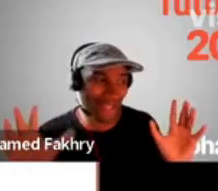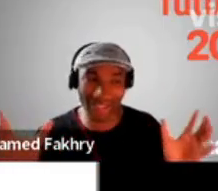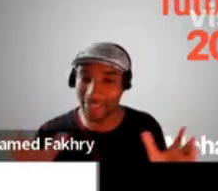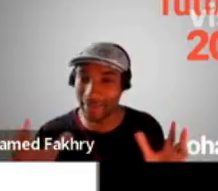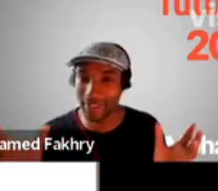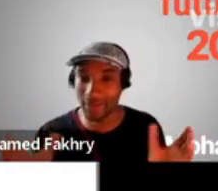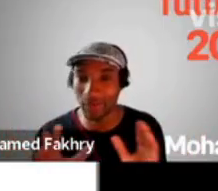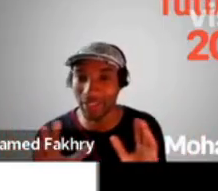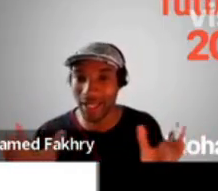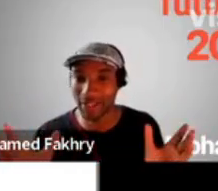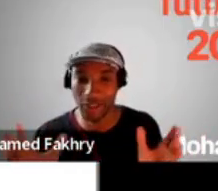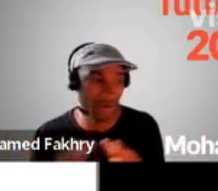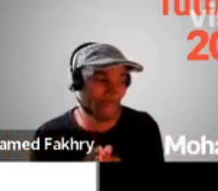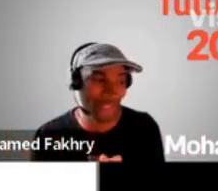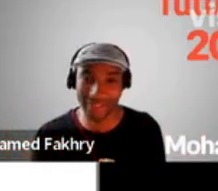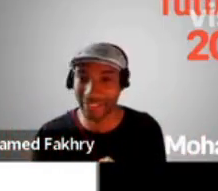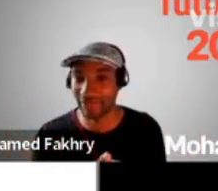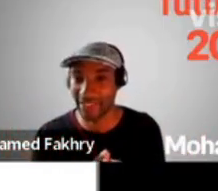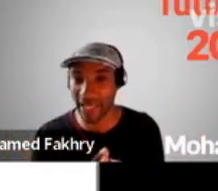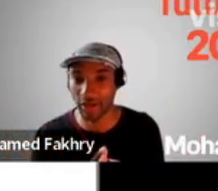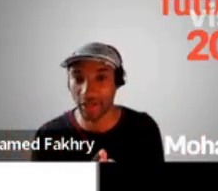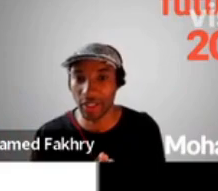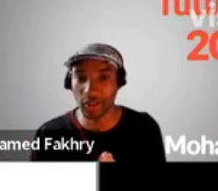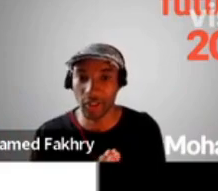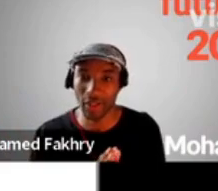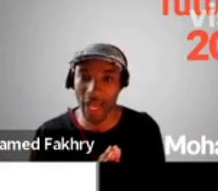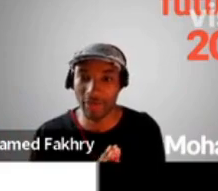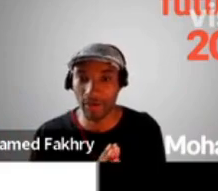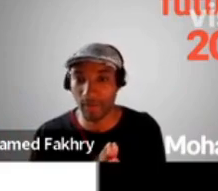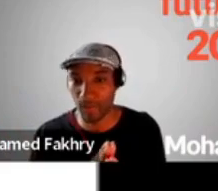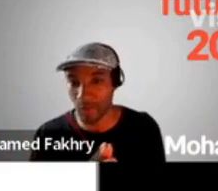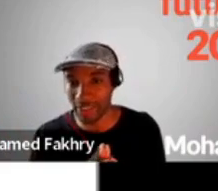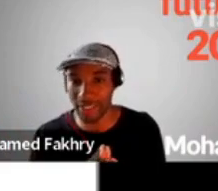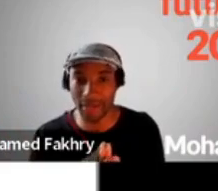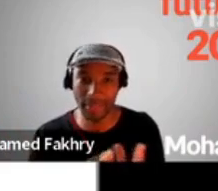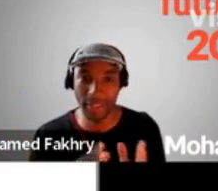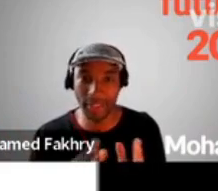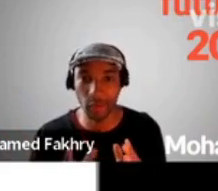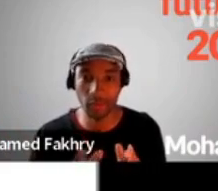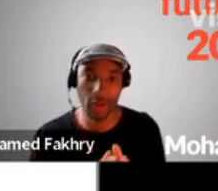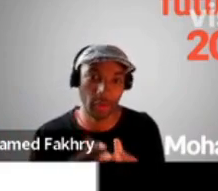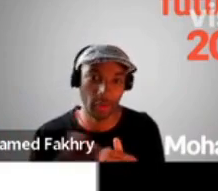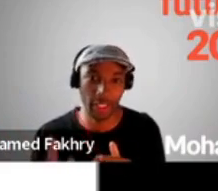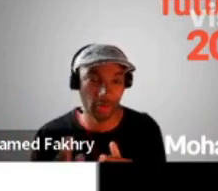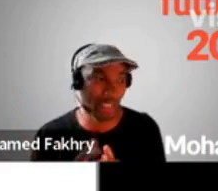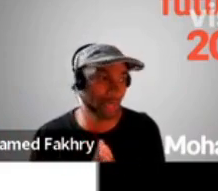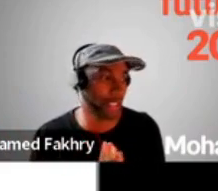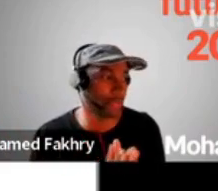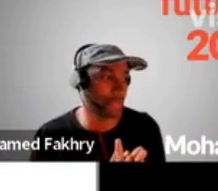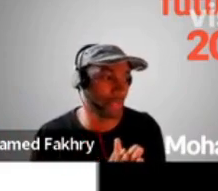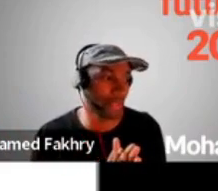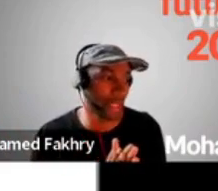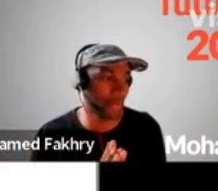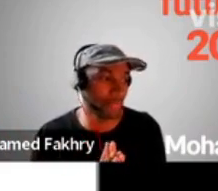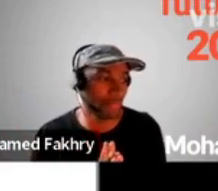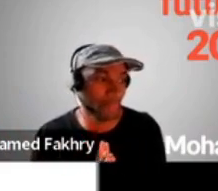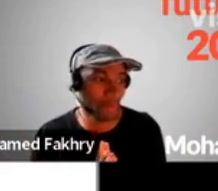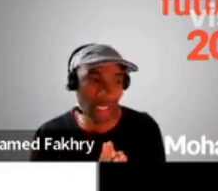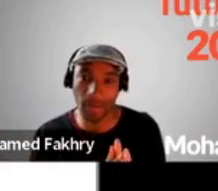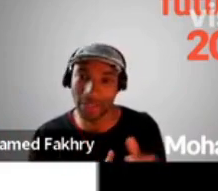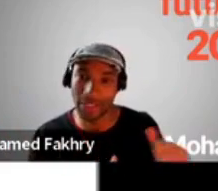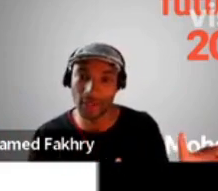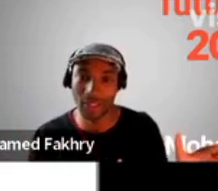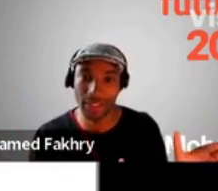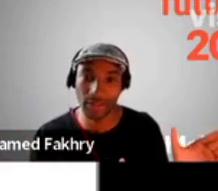rethinking accessibility through the lens of dev designer. So we have Monse and me in the room. We are going to introduce ourselves, but then